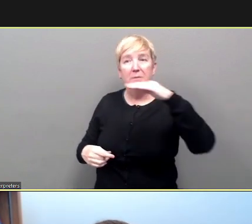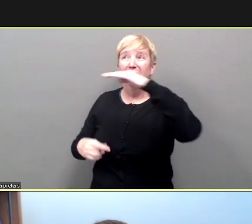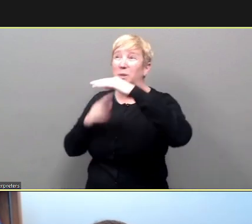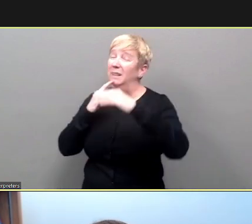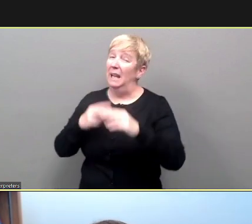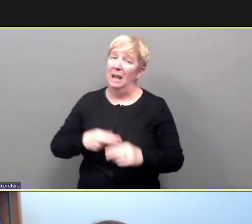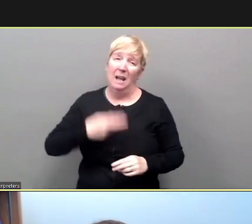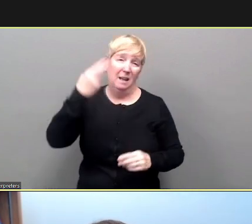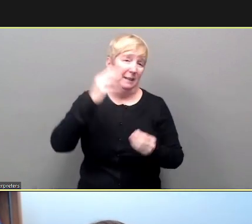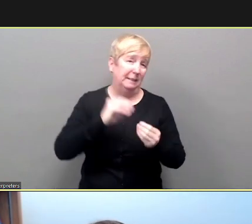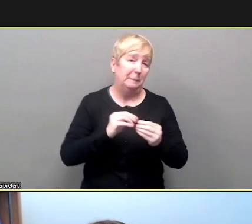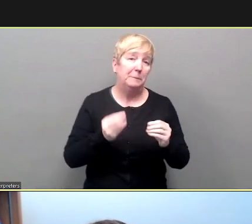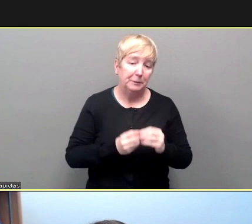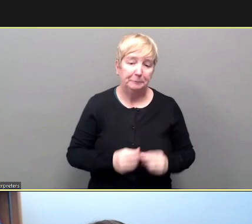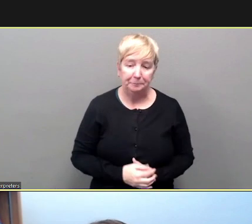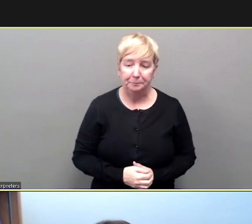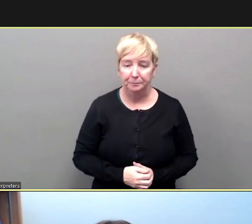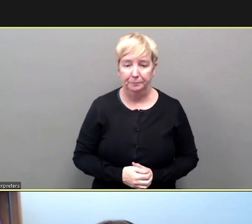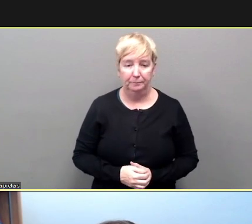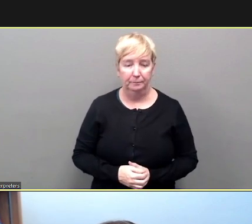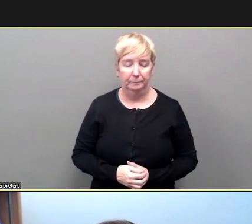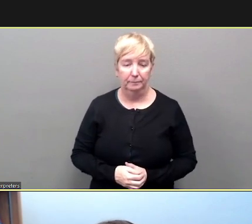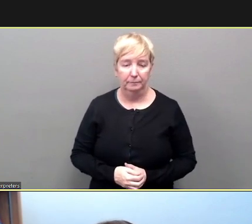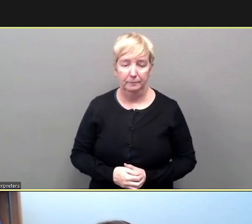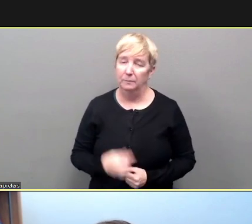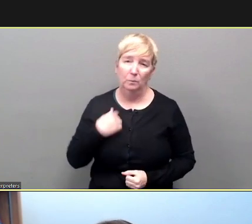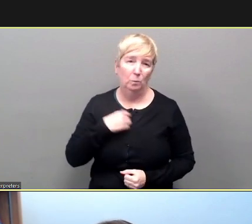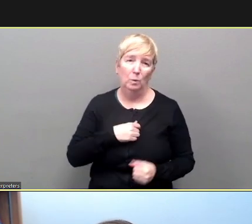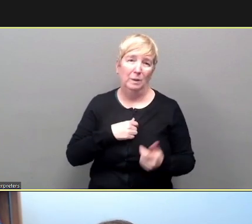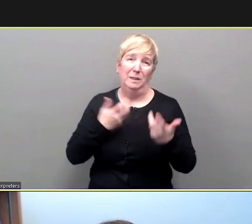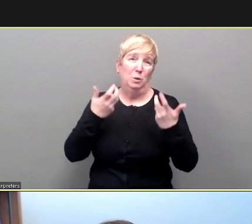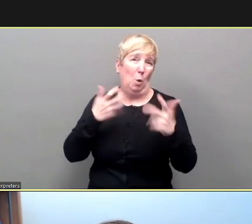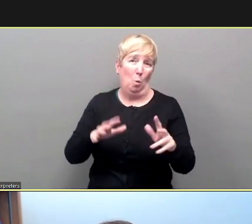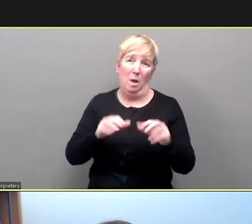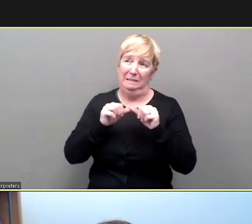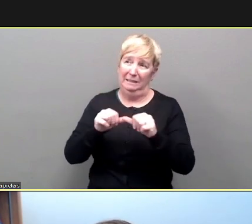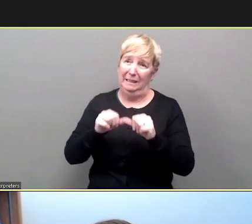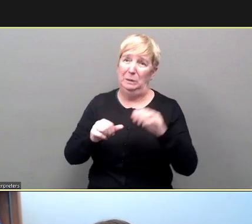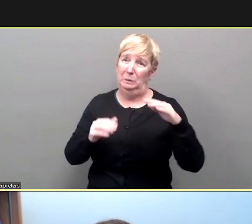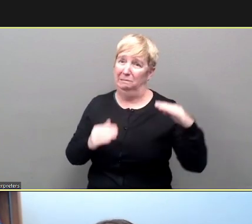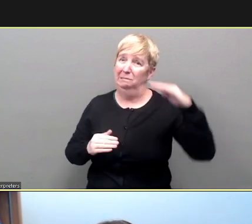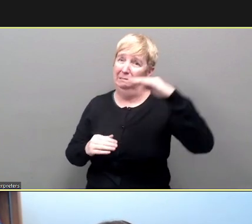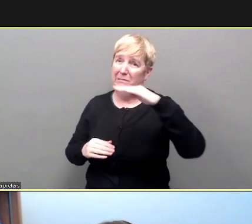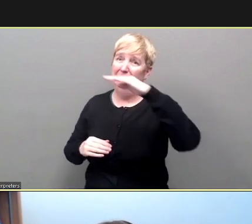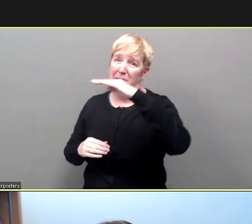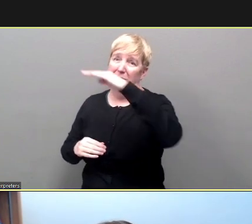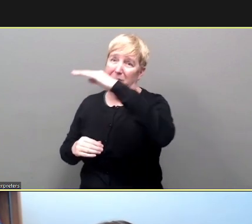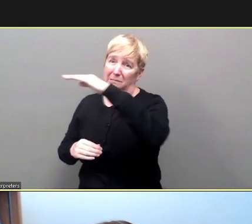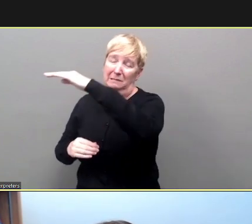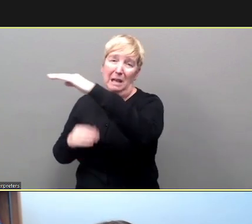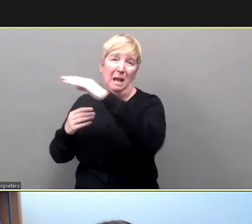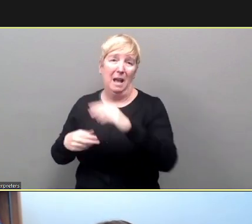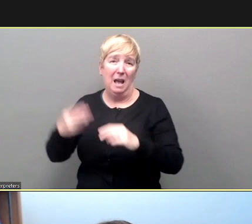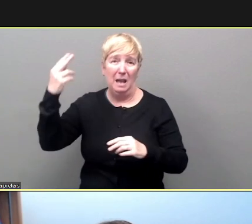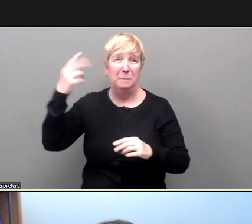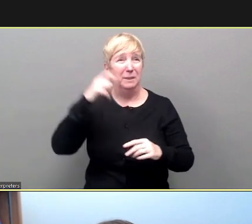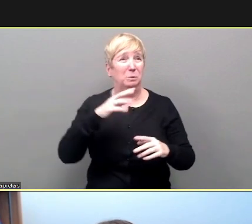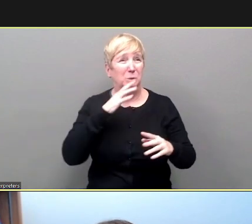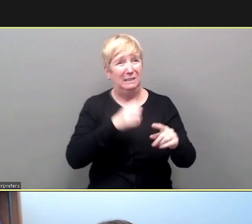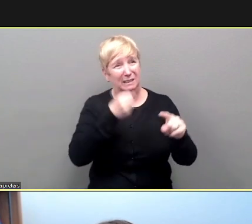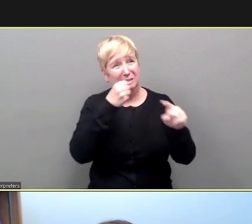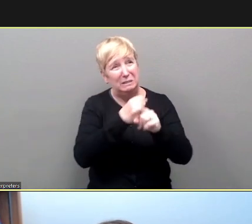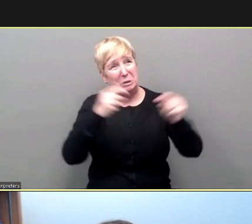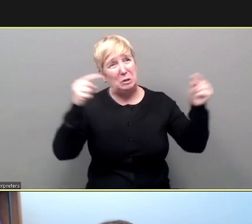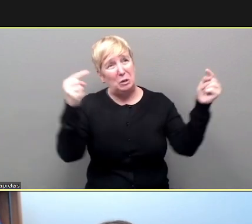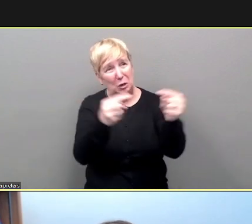number that we certainly don't want to see continue, as this is clearly impacting our healthcare system